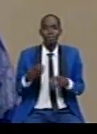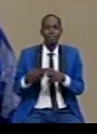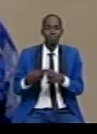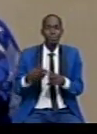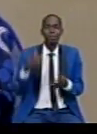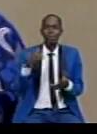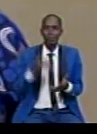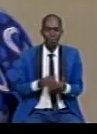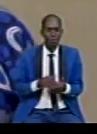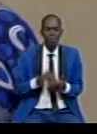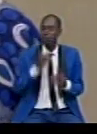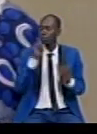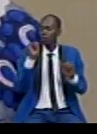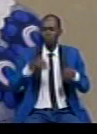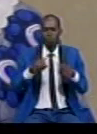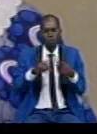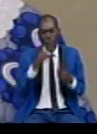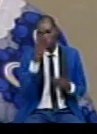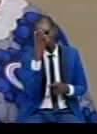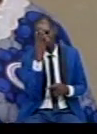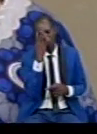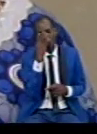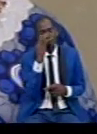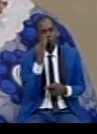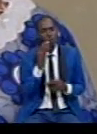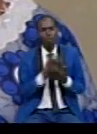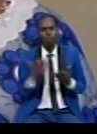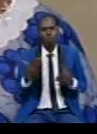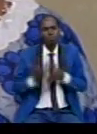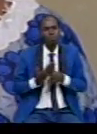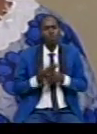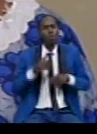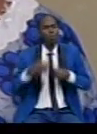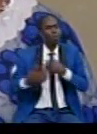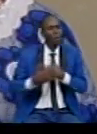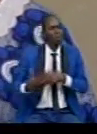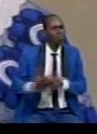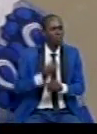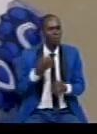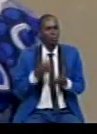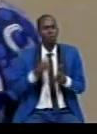2, I could not sleep. The thing was just telling me, go and pick it back, go and pick it back.